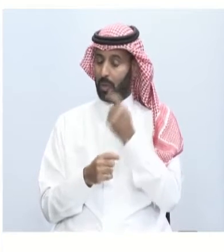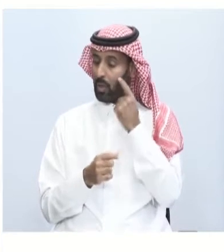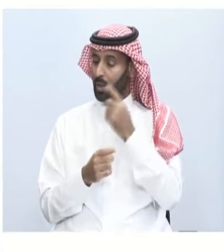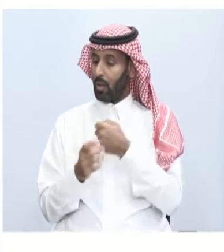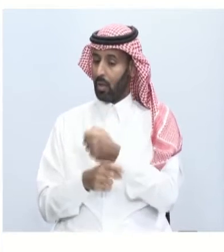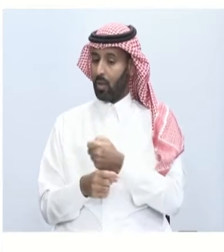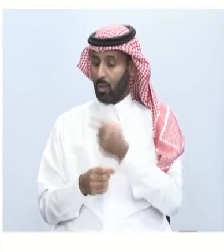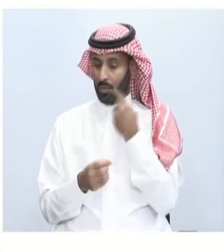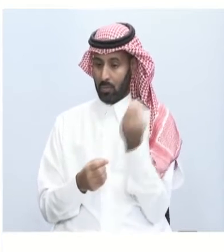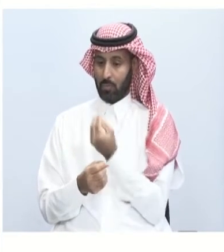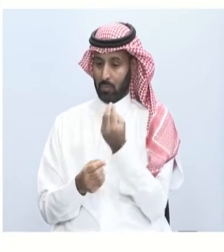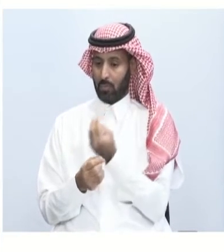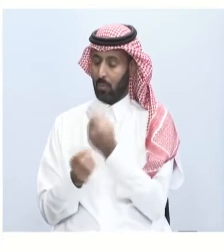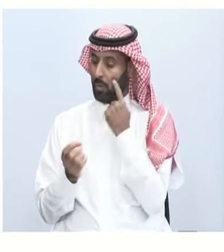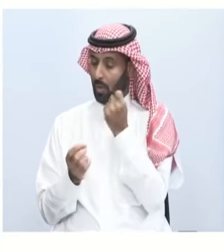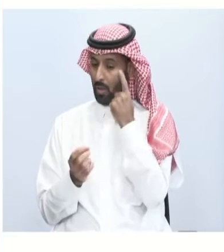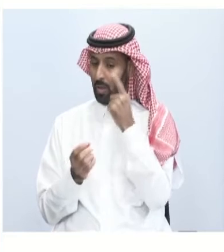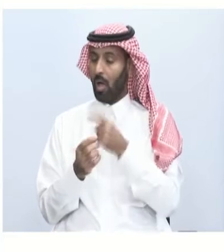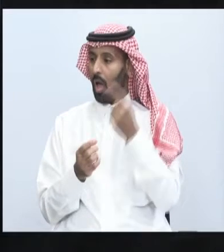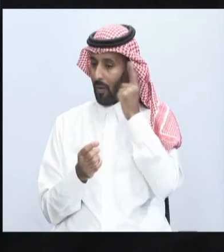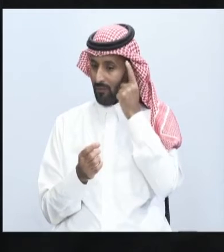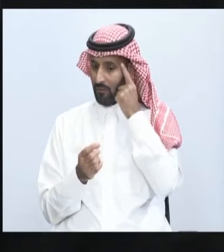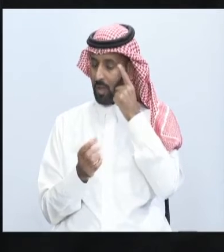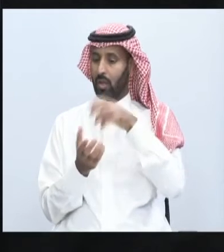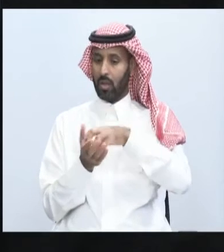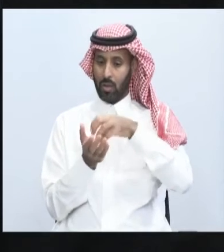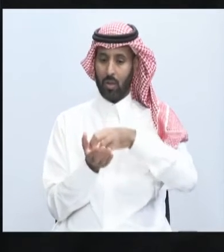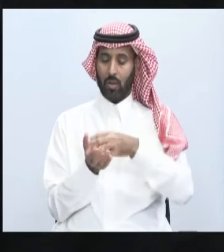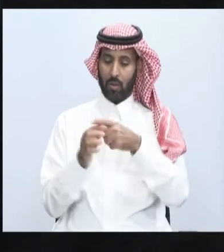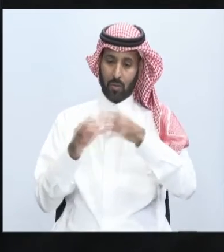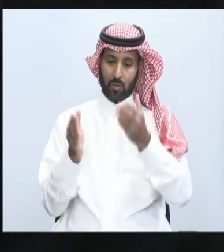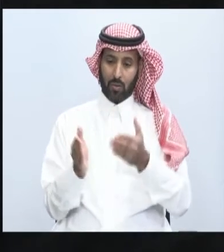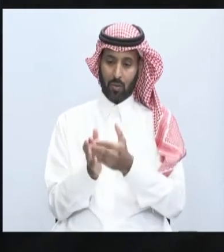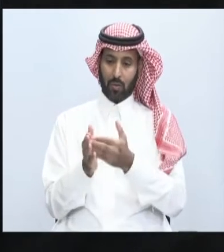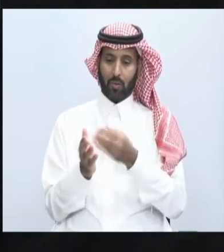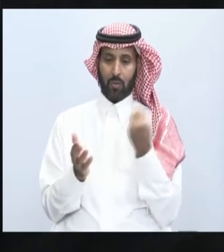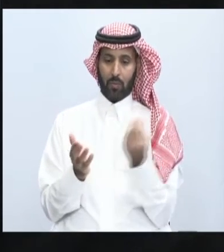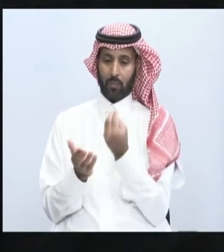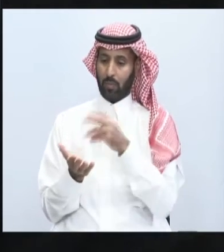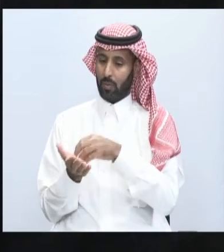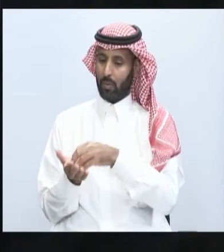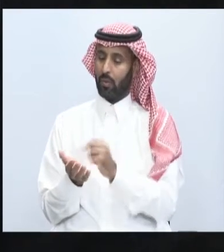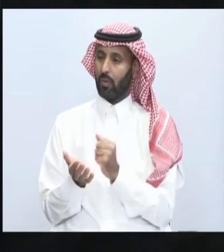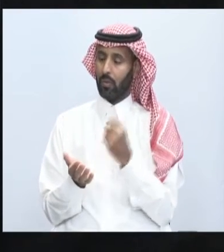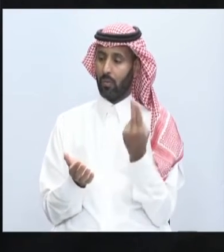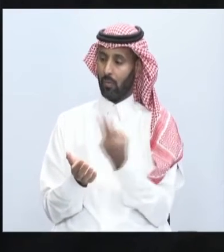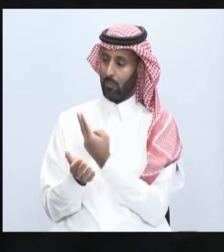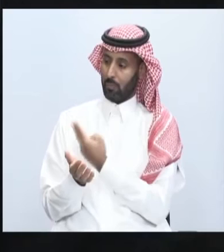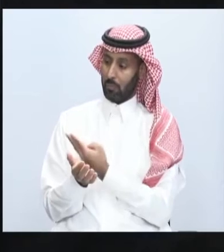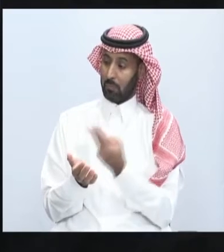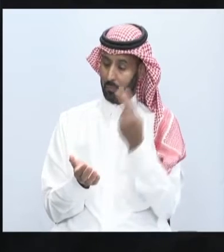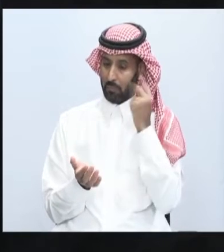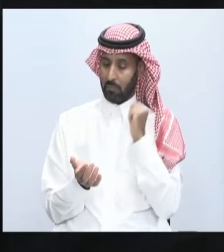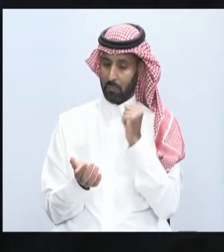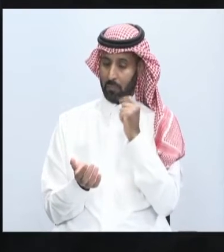the museum gift shop. So usually when you go to a place, any place that maybe